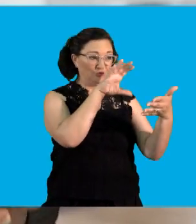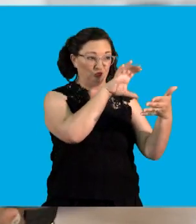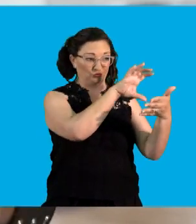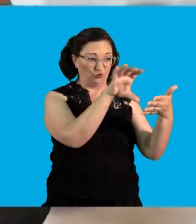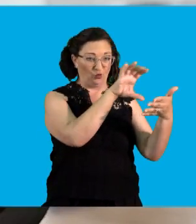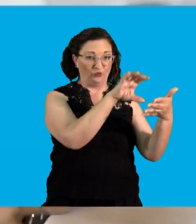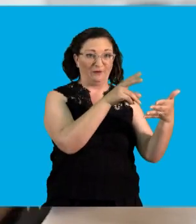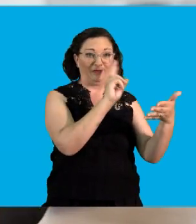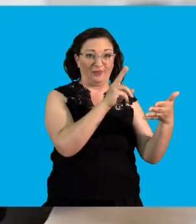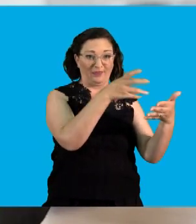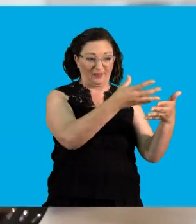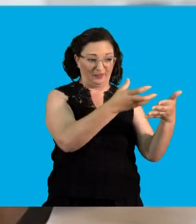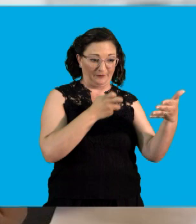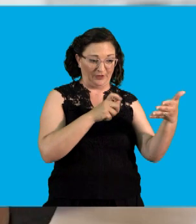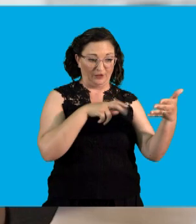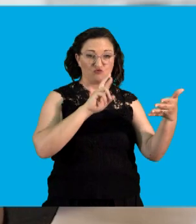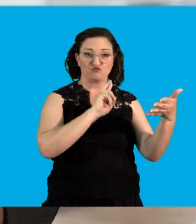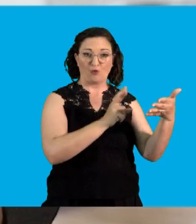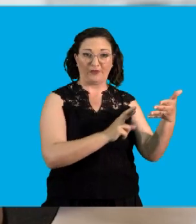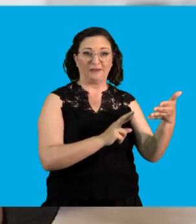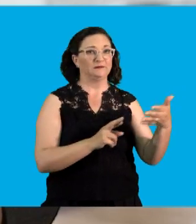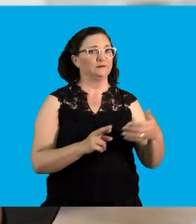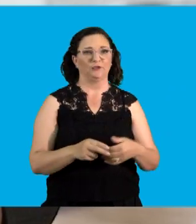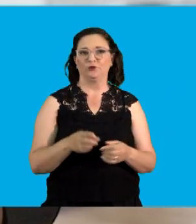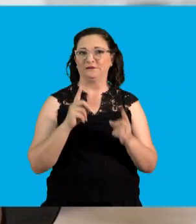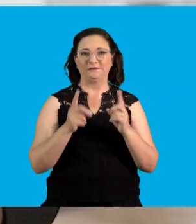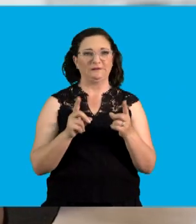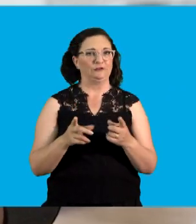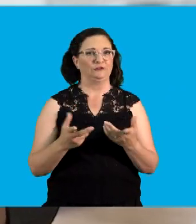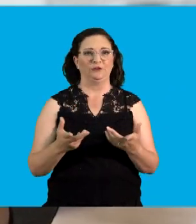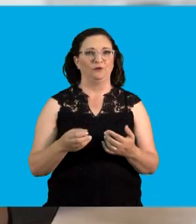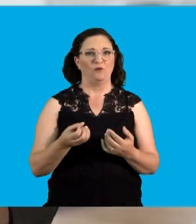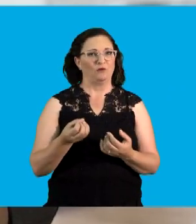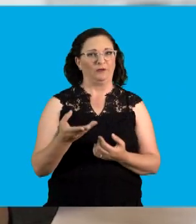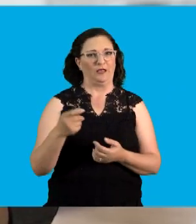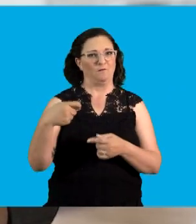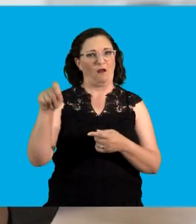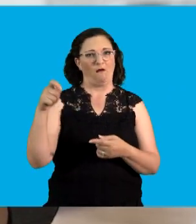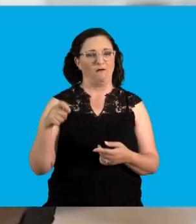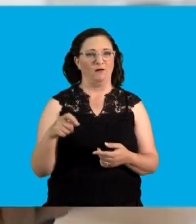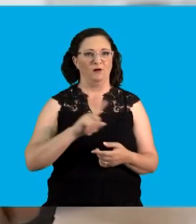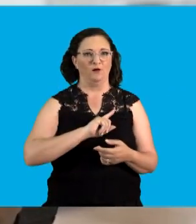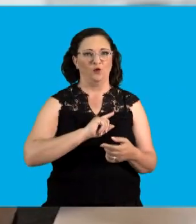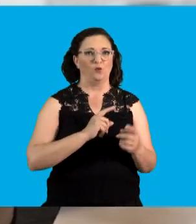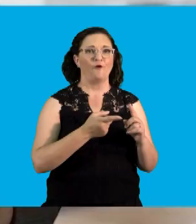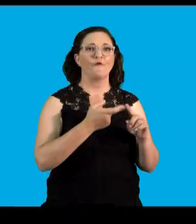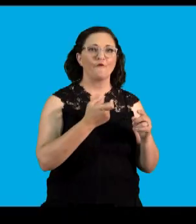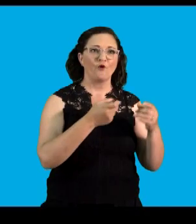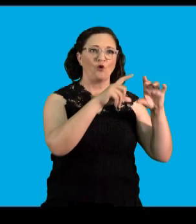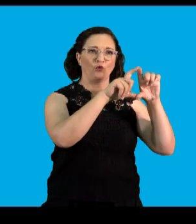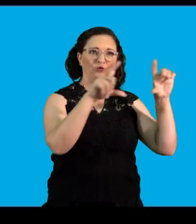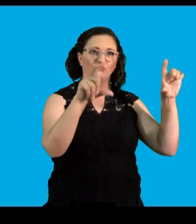repeating the words that are there, because as a teacher will not give you a mark for that, because that is a repetition.